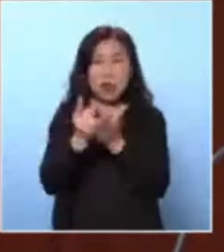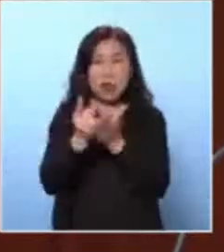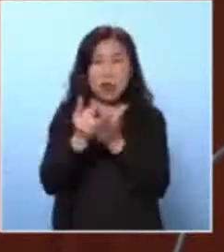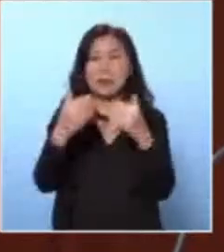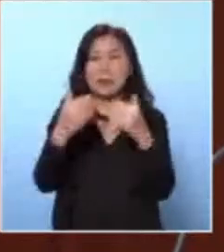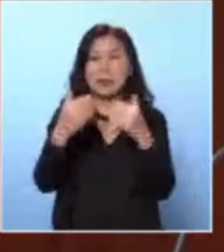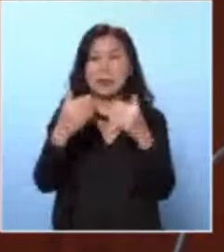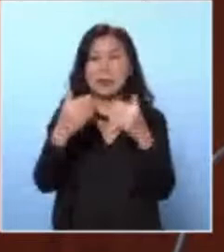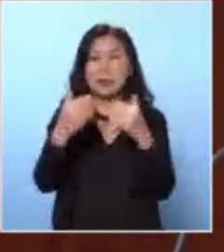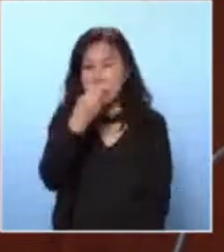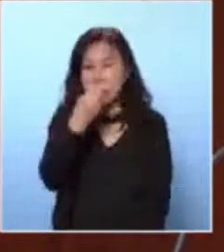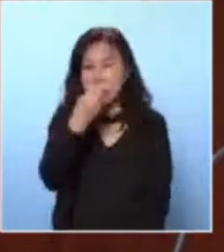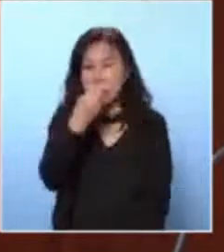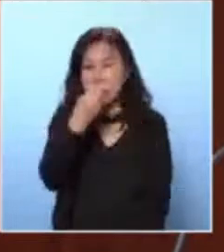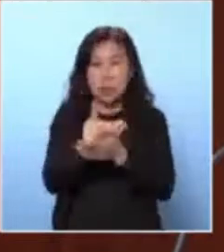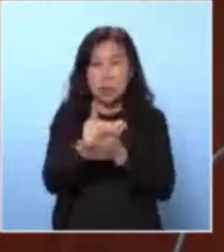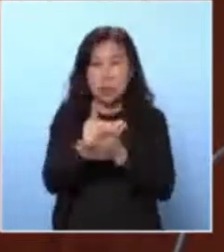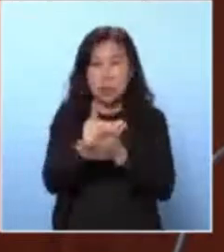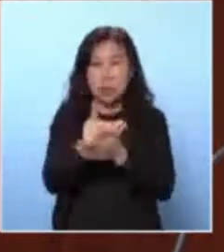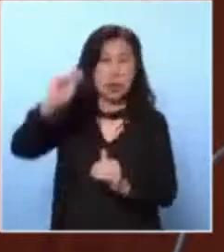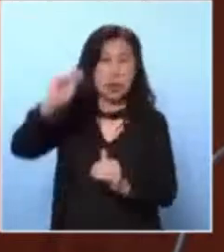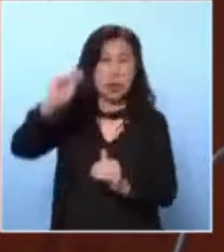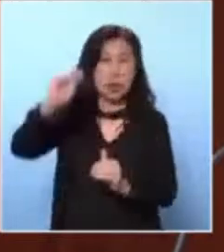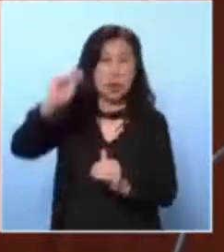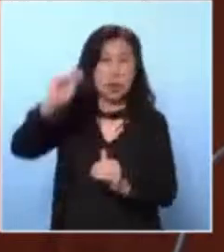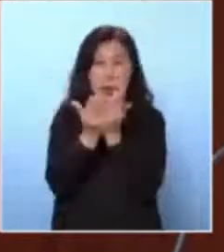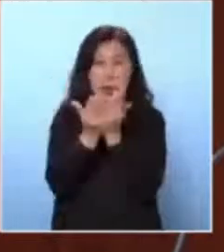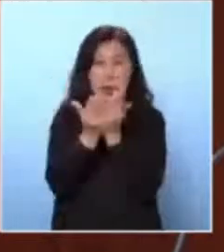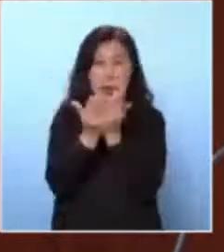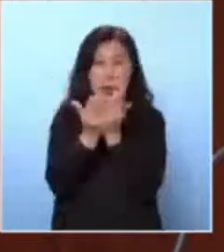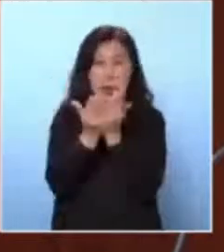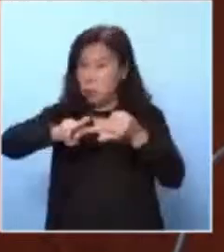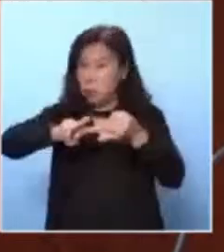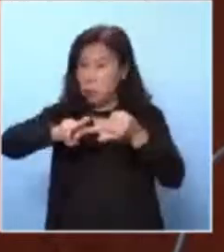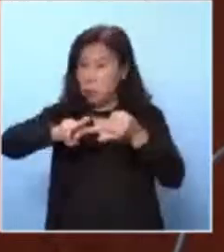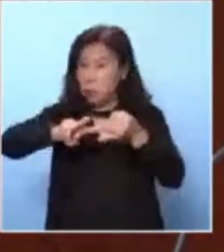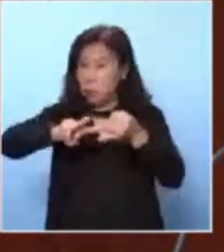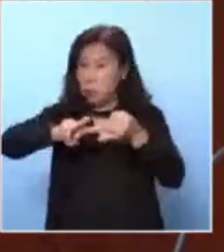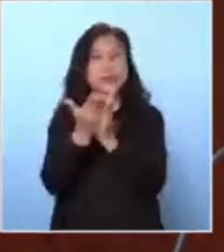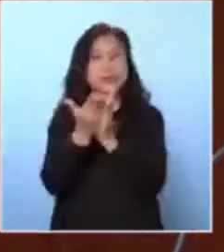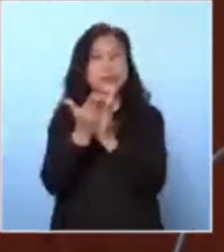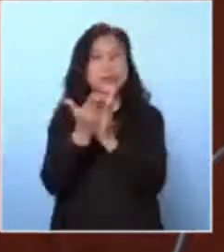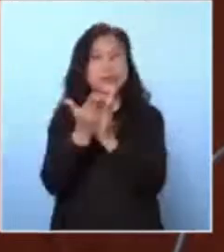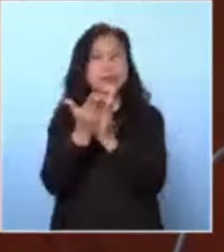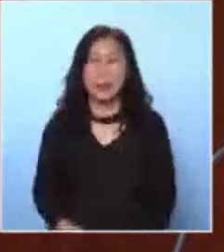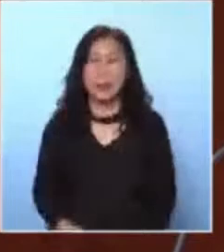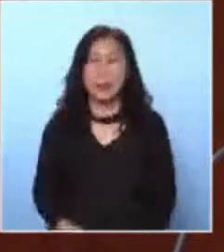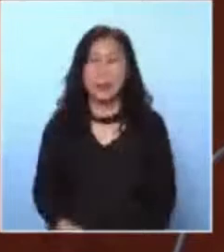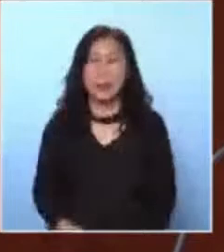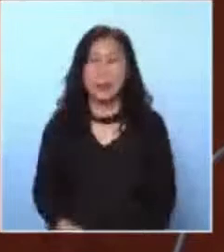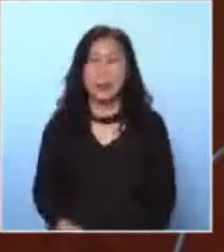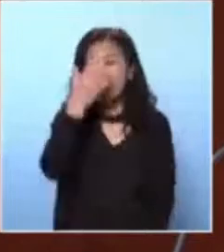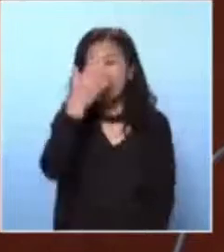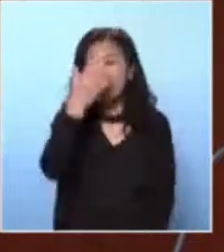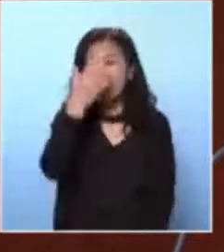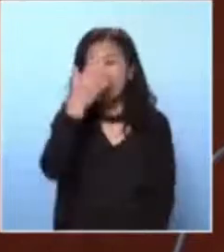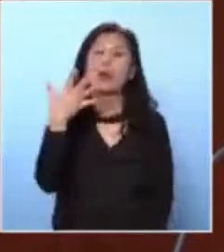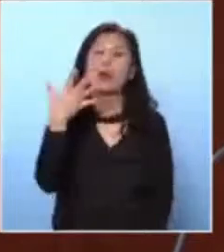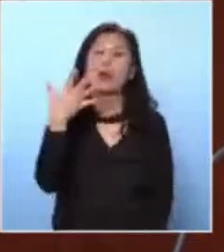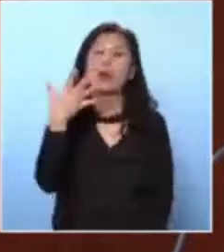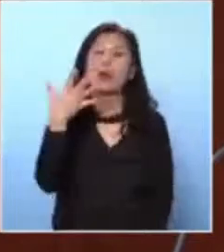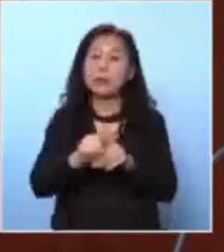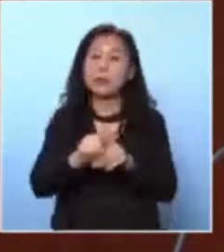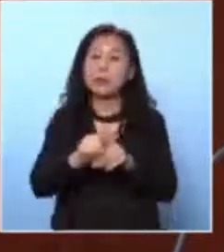Hong Kong as an education and talents hub for recognized high-quality technical professionals. Build an international hub